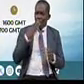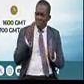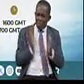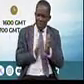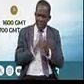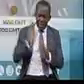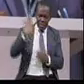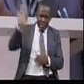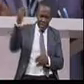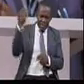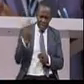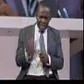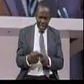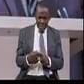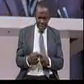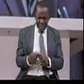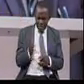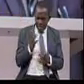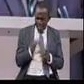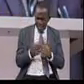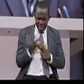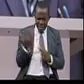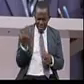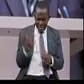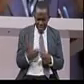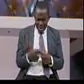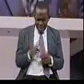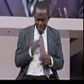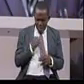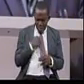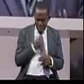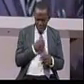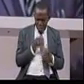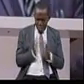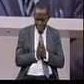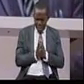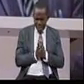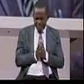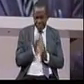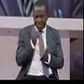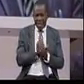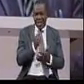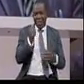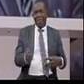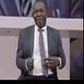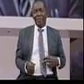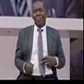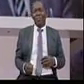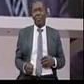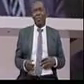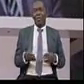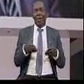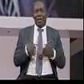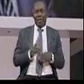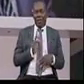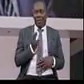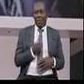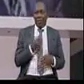In Jesus' name we pray. Amen. Let us pray for our Father in the Lord, more